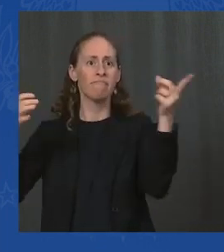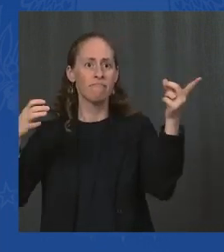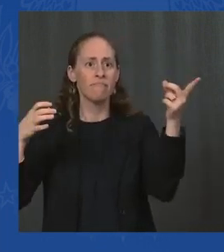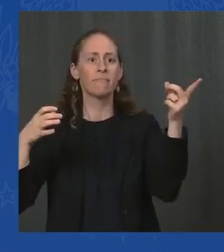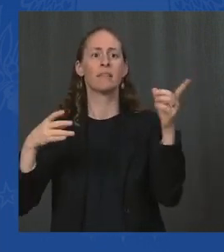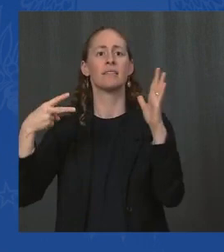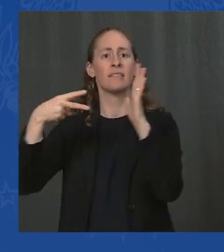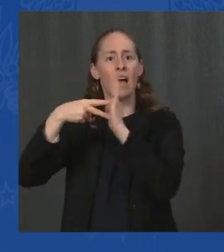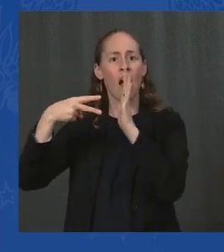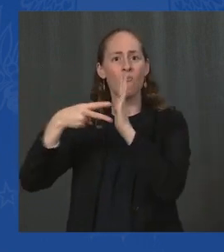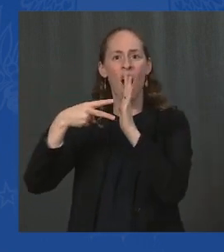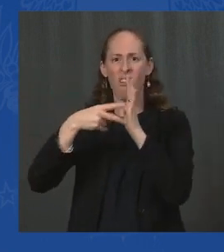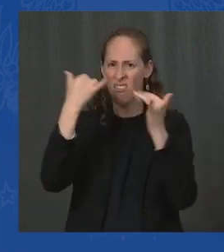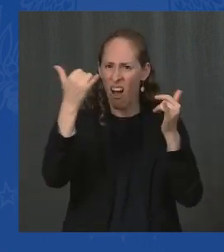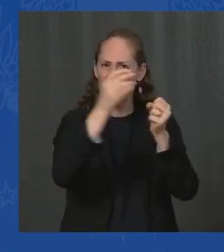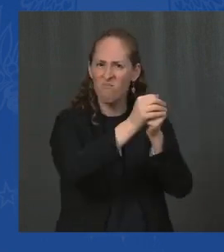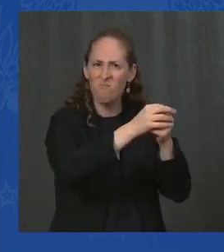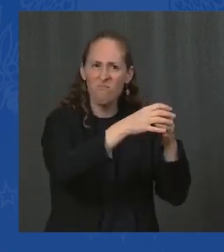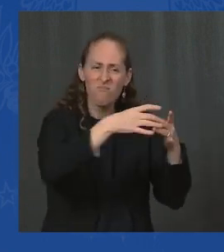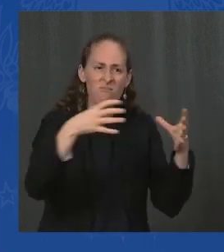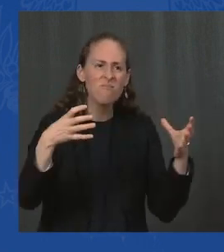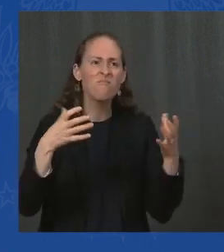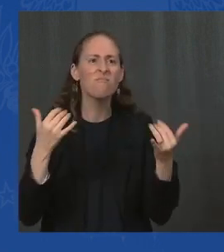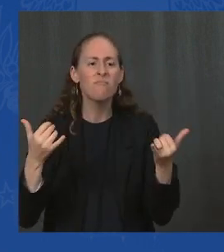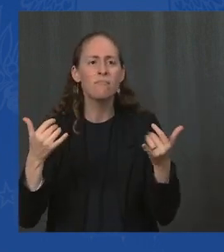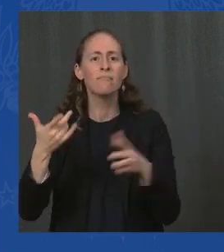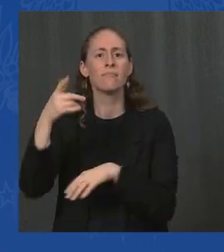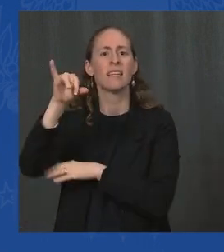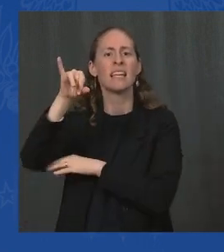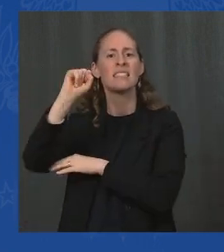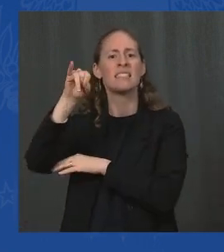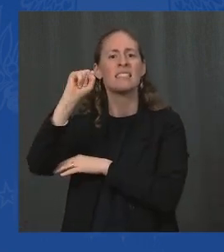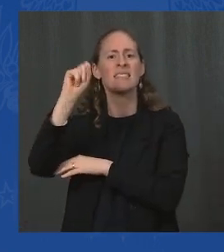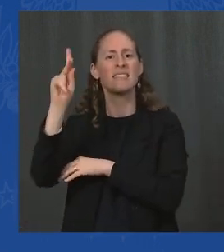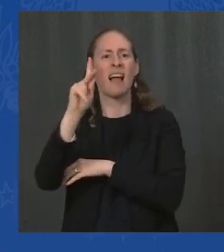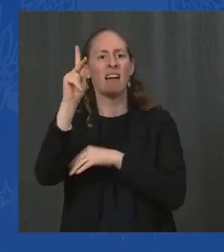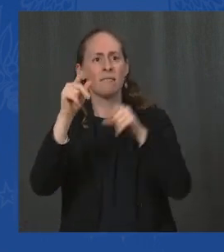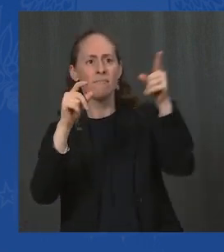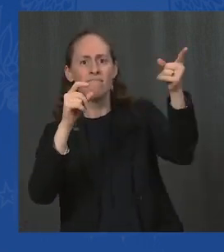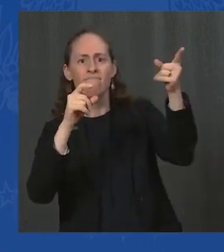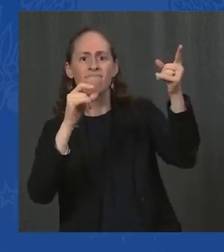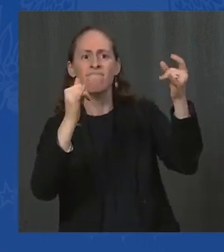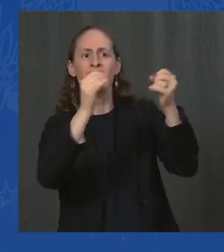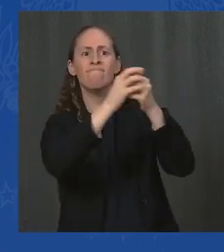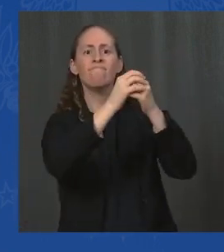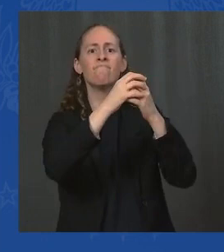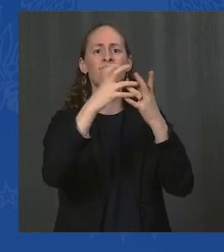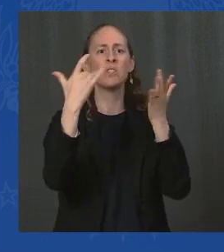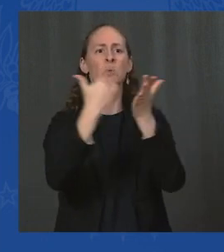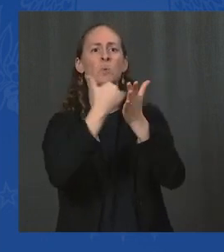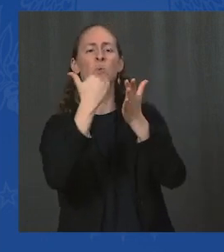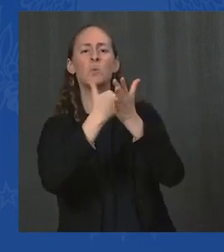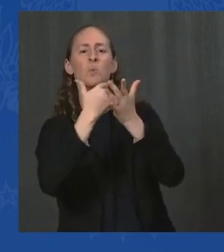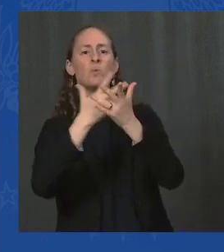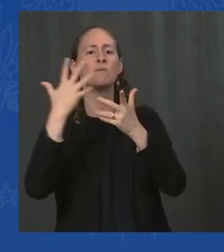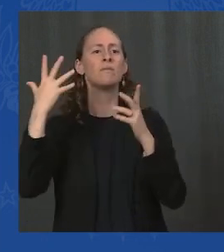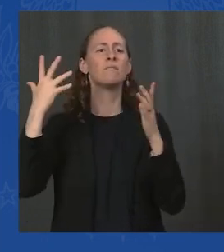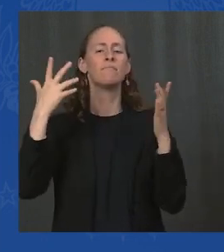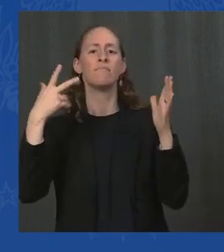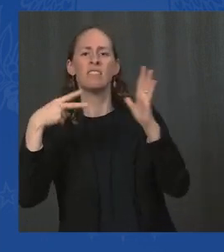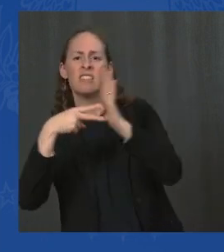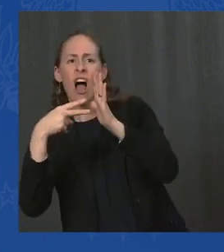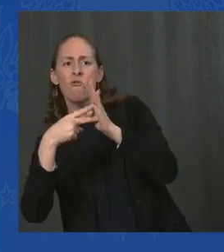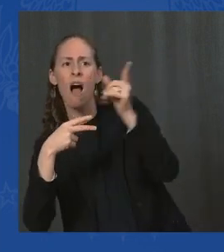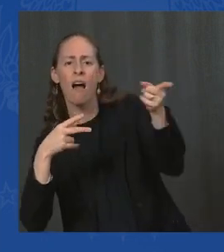Peninsula, and ISIS attempting to create a caliphate in Syria and Iraq and establishing affiliates across Africa and